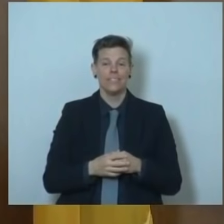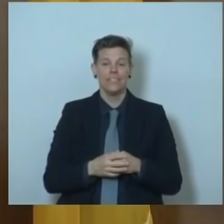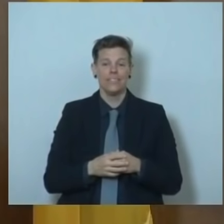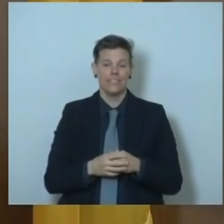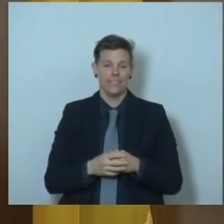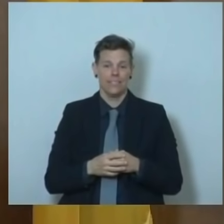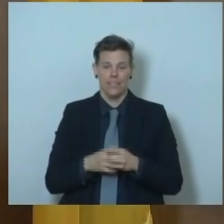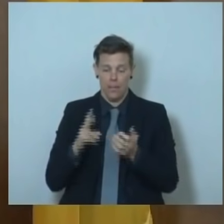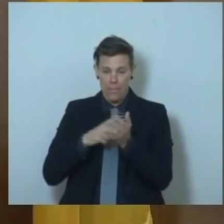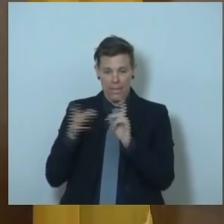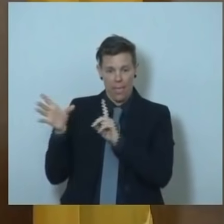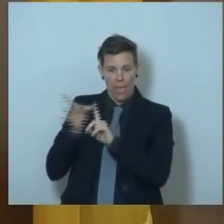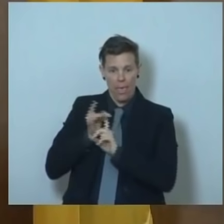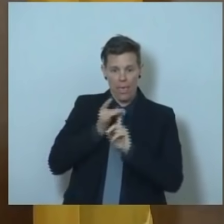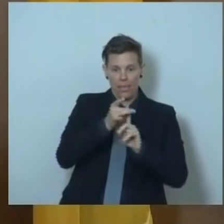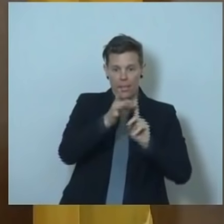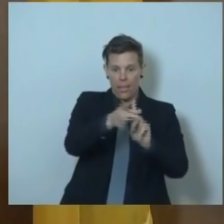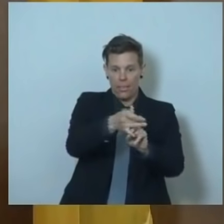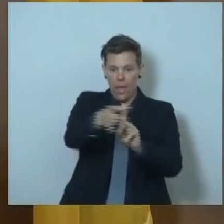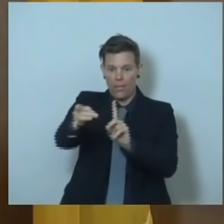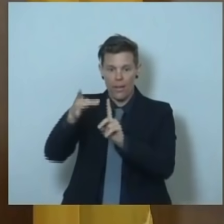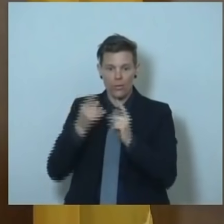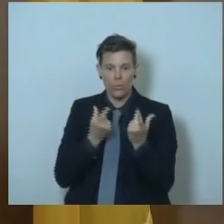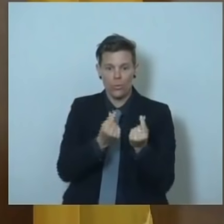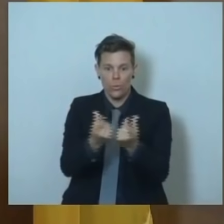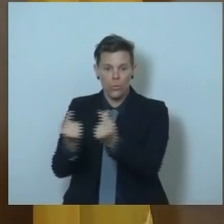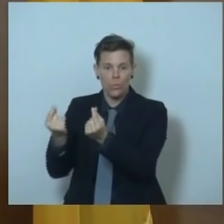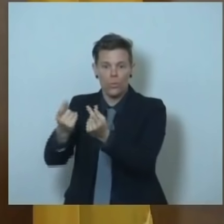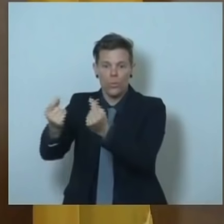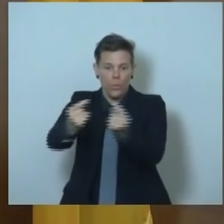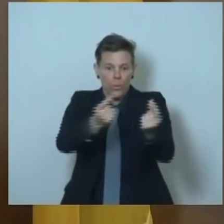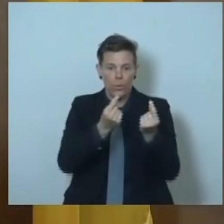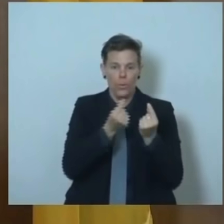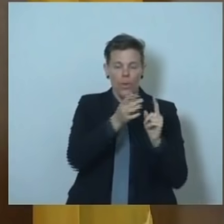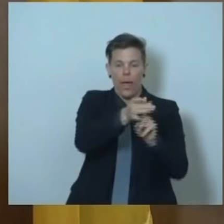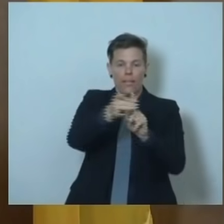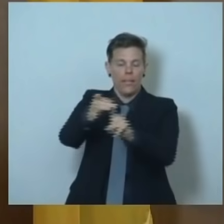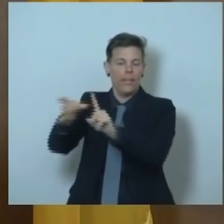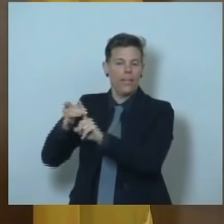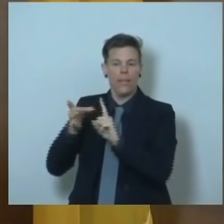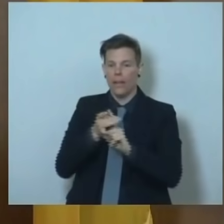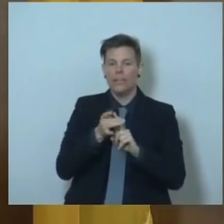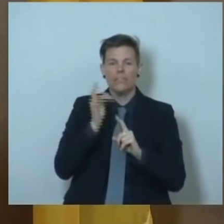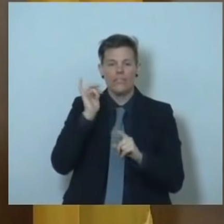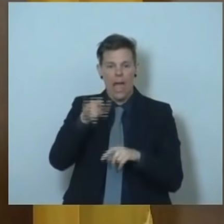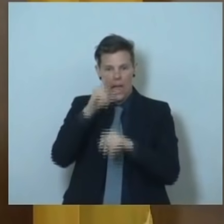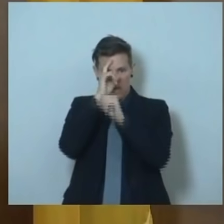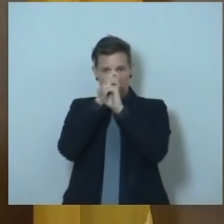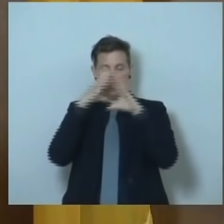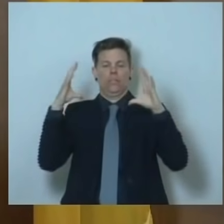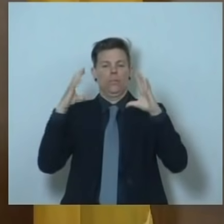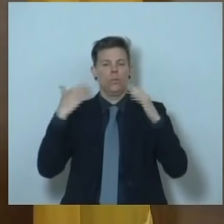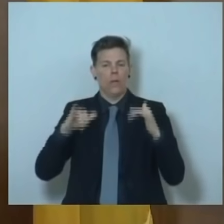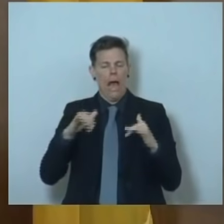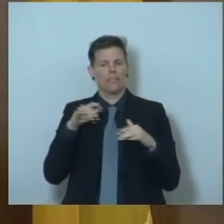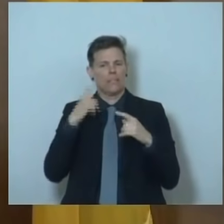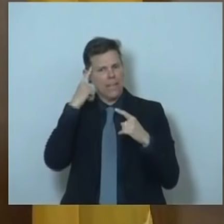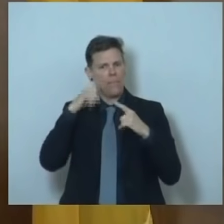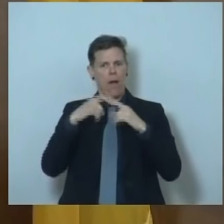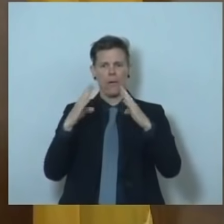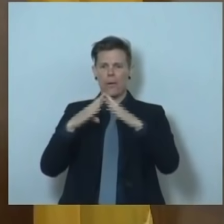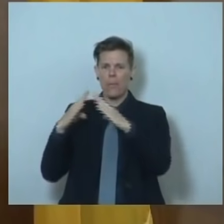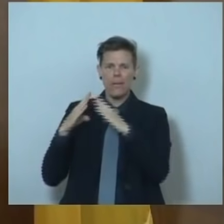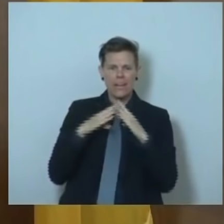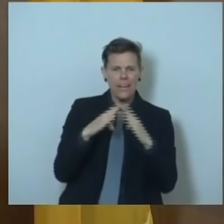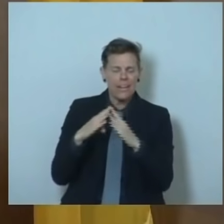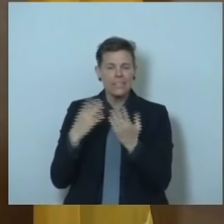they take the virus away. And I think about communities. I think actually about truth or consequences in making these